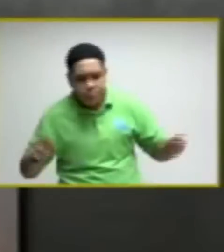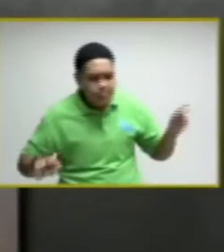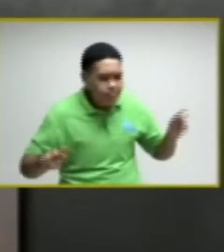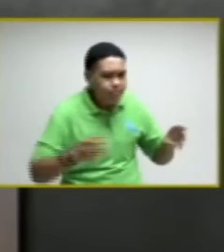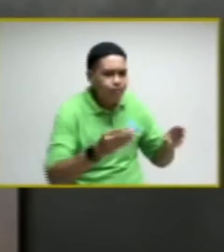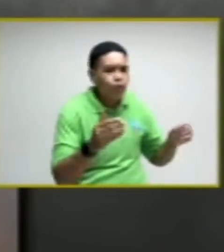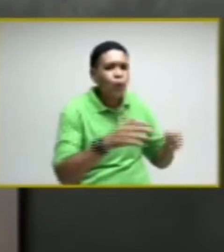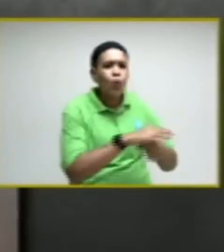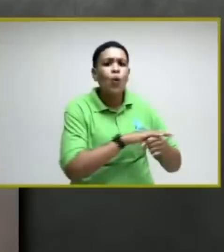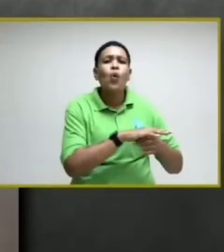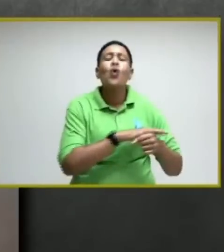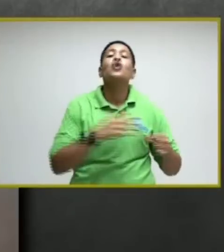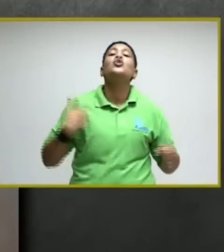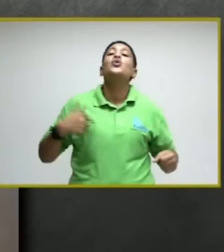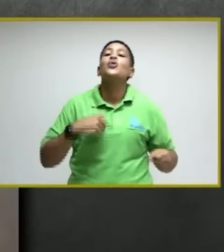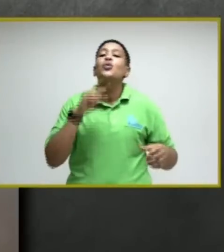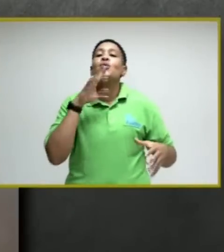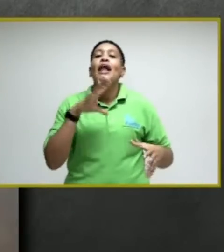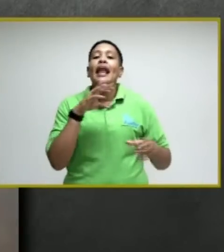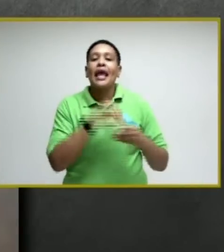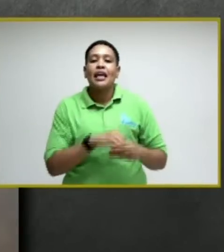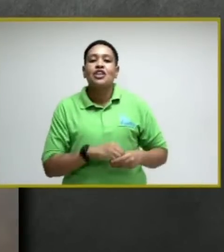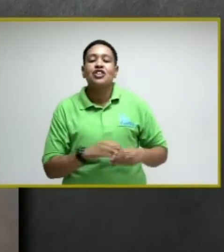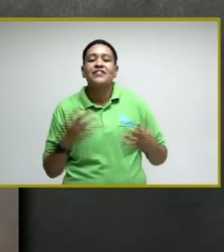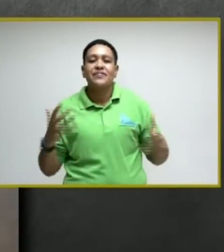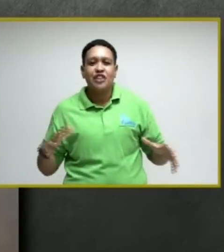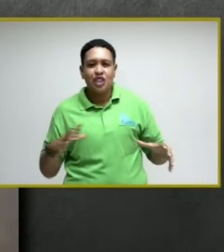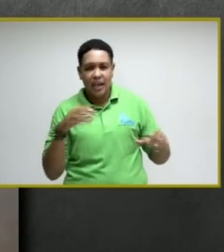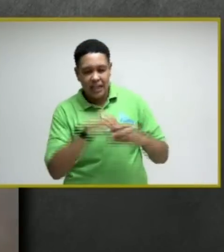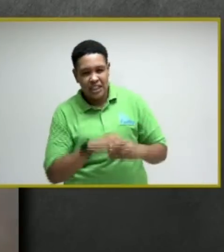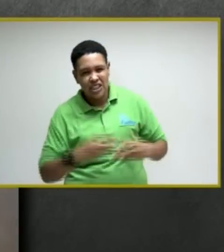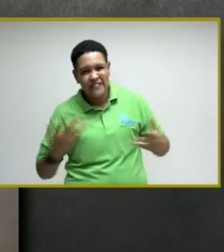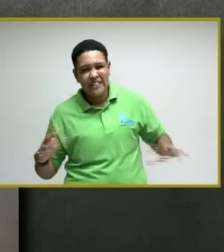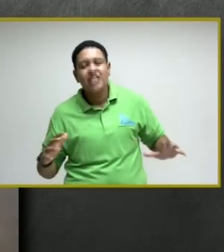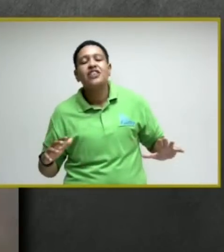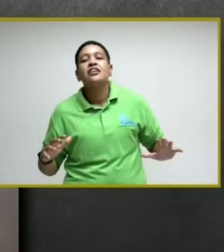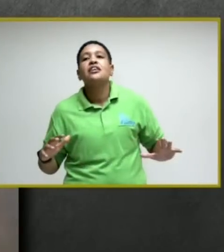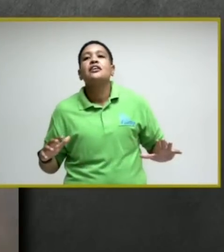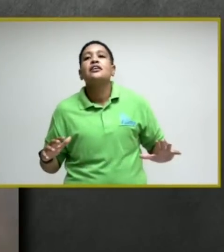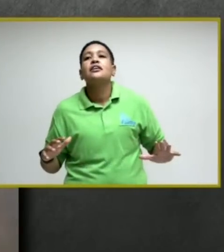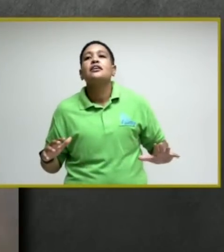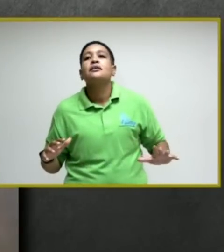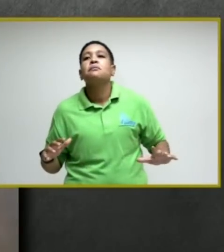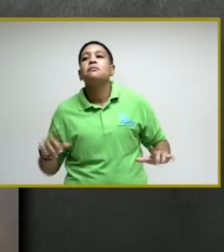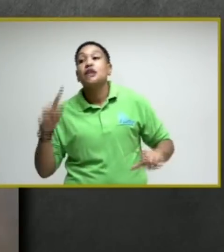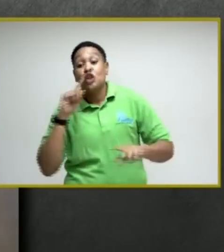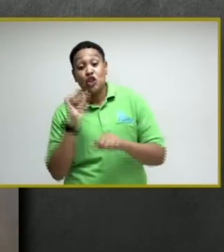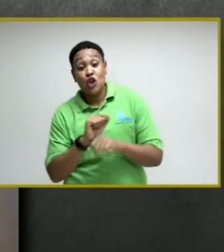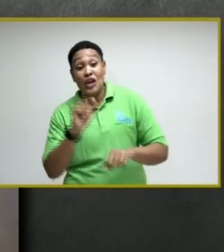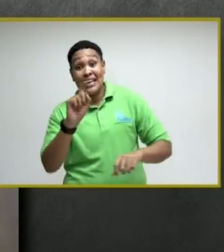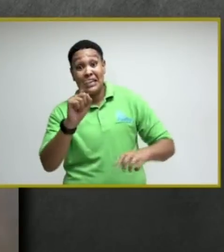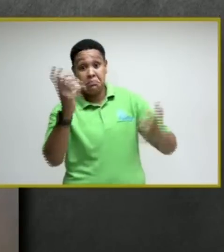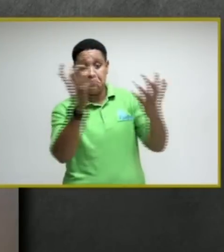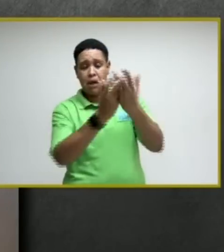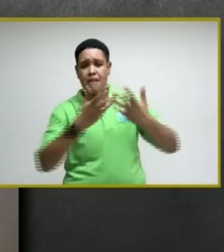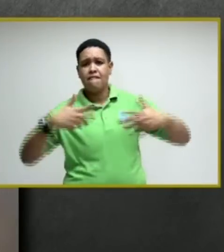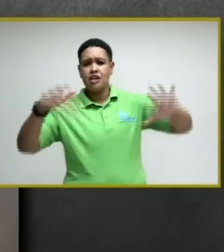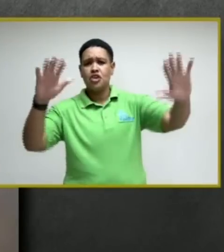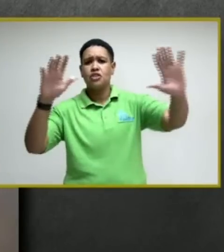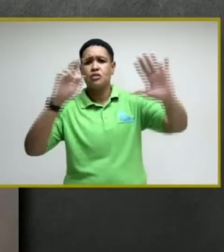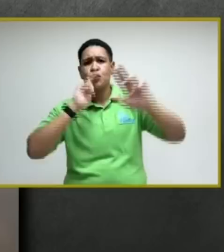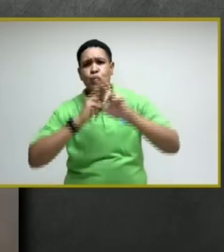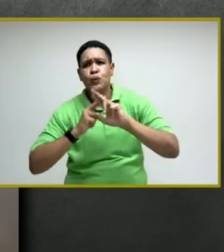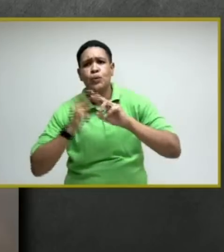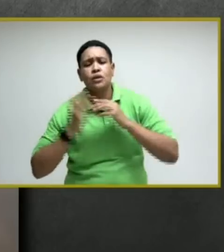facilities we are engaging and have engaged in ensuring that the needs are met in short order.